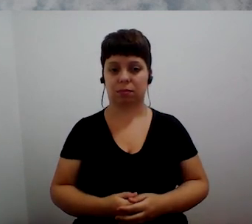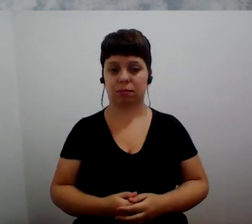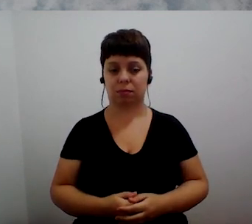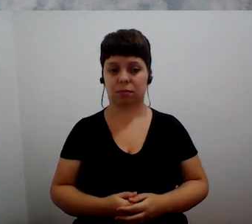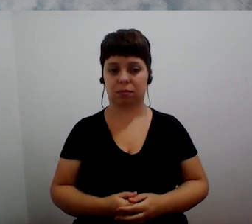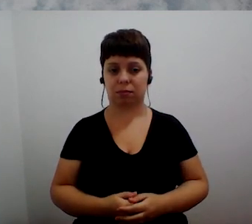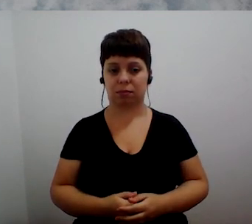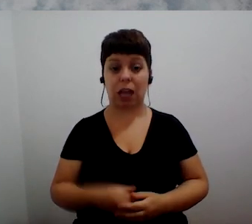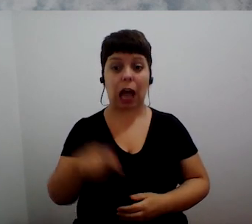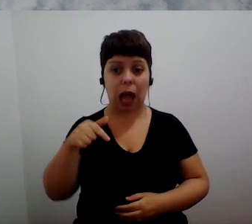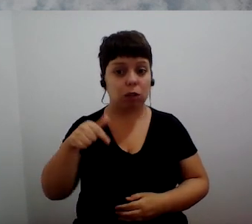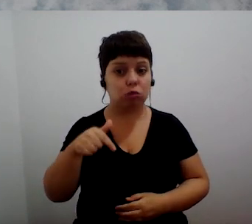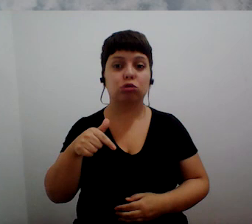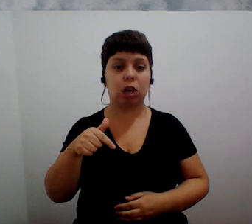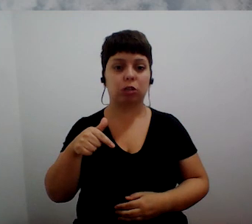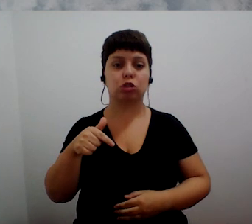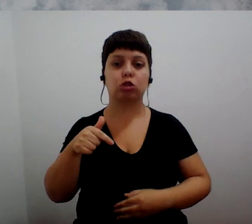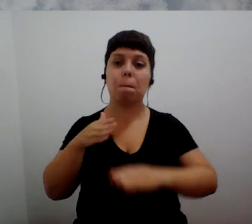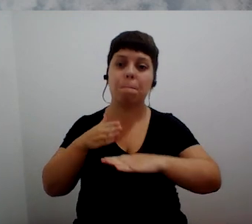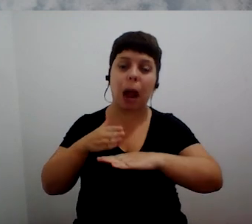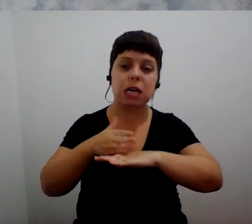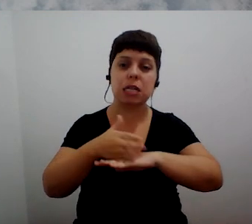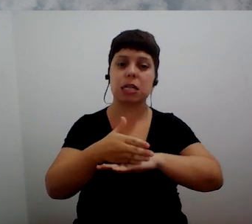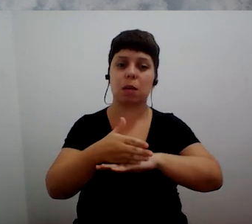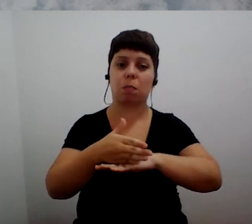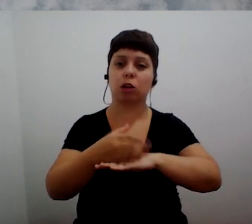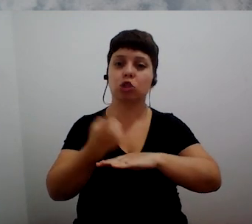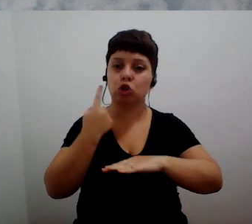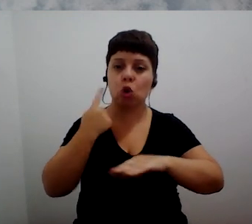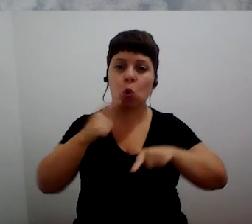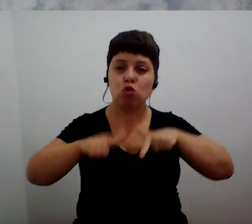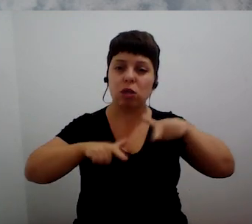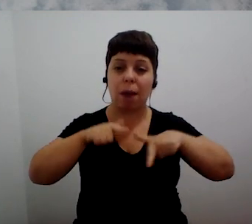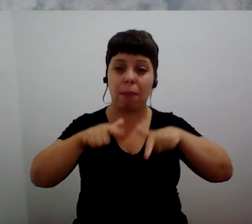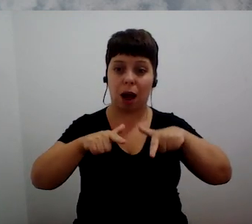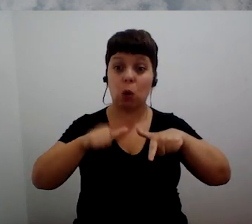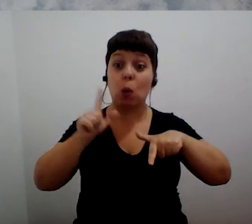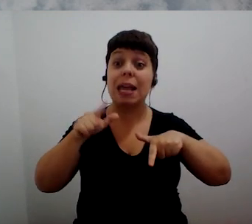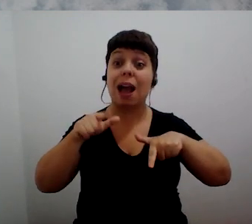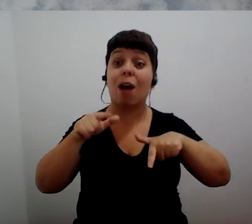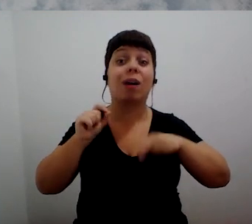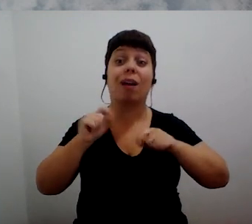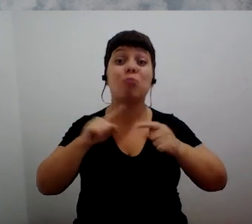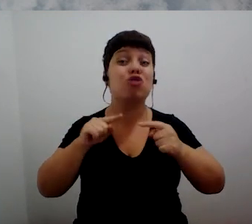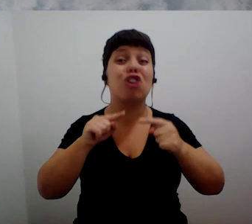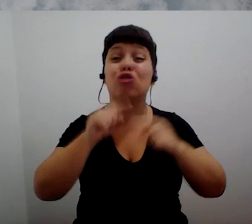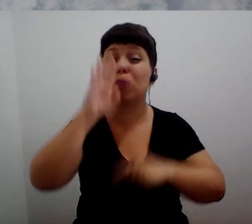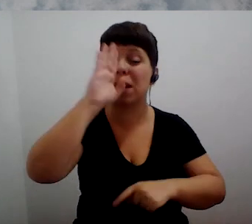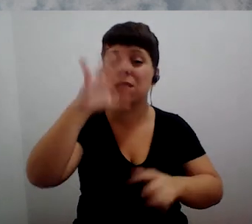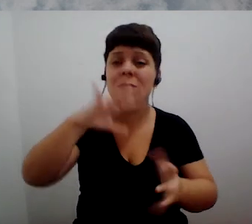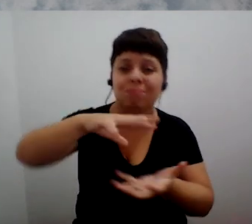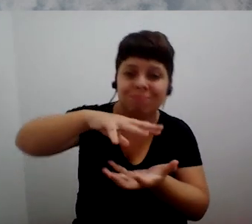mission, to save our planet. I think in a way or another way, we in the